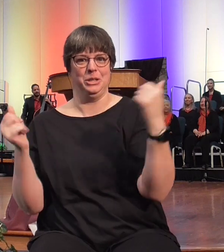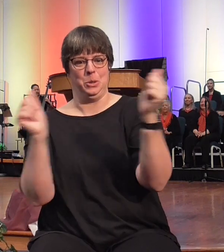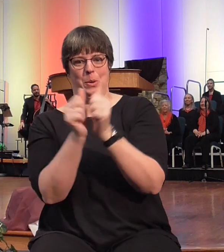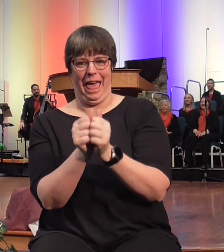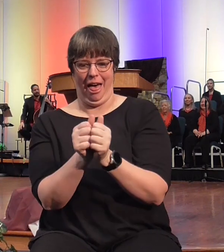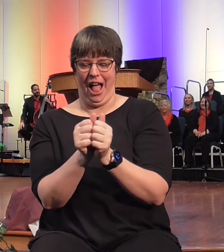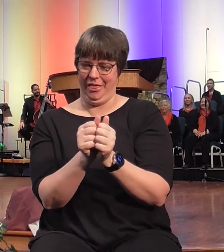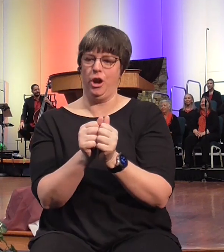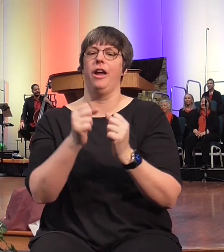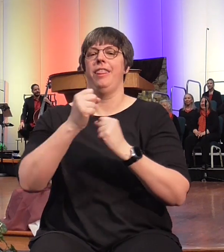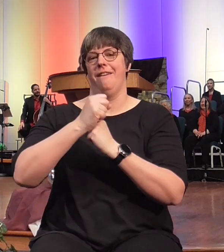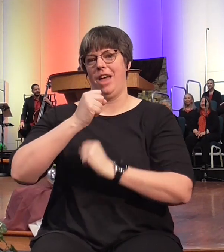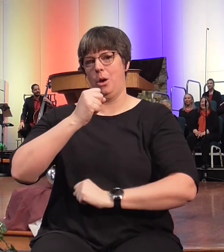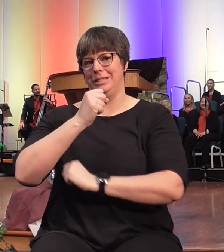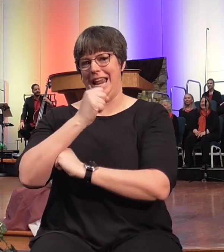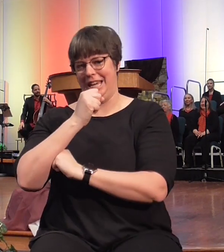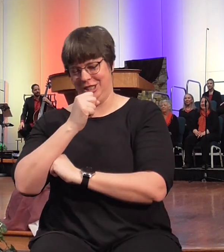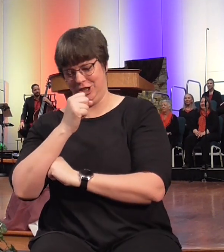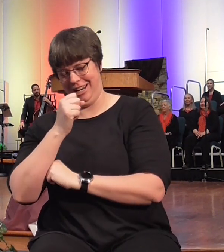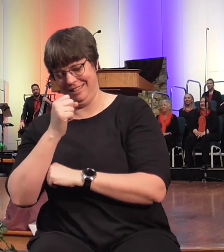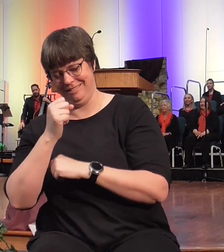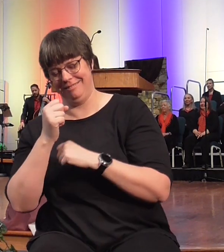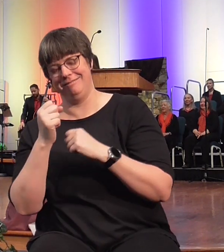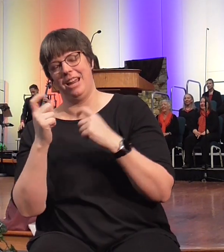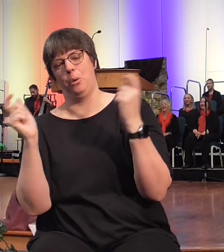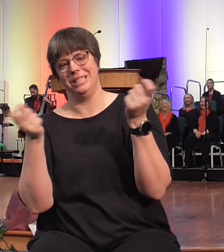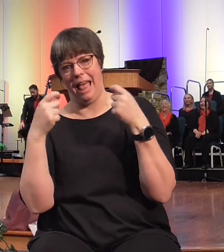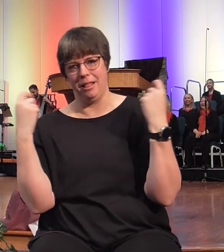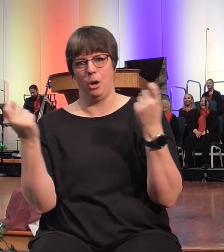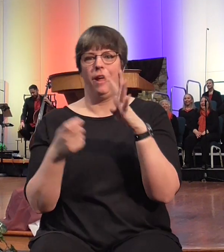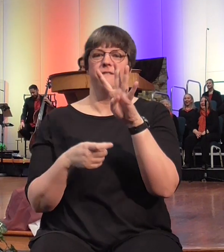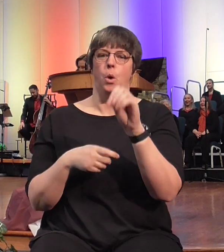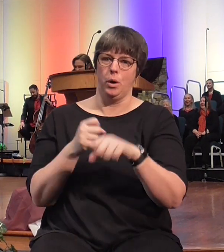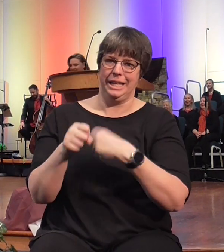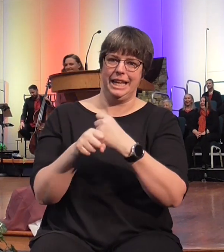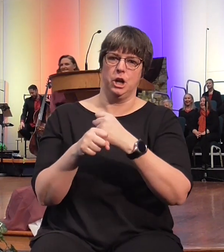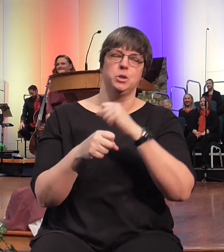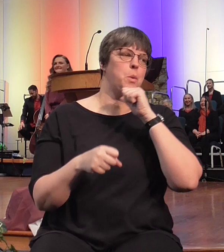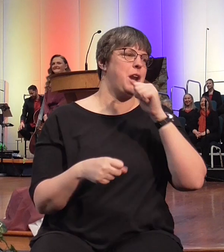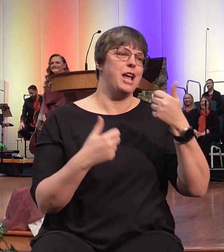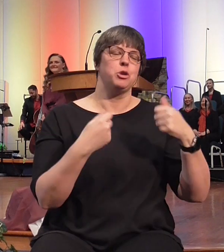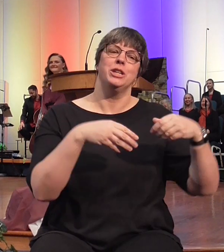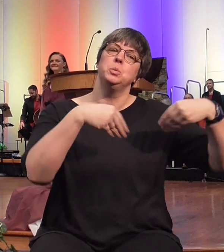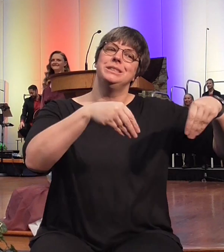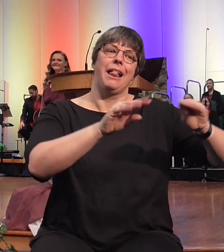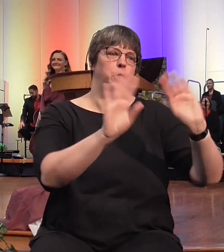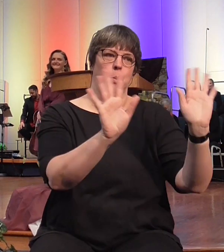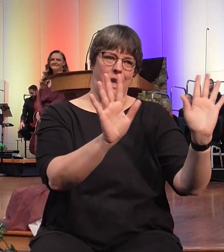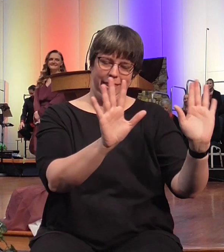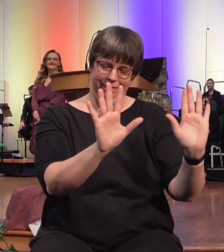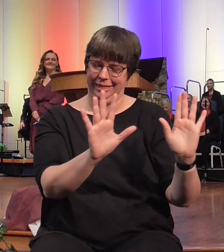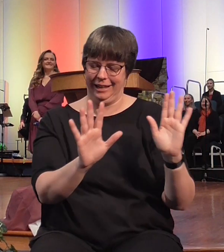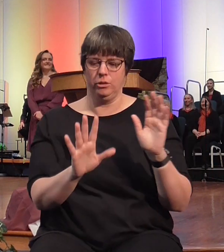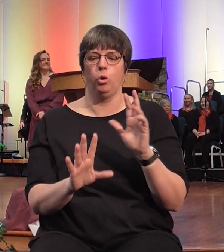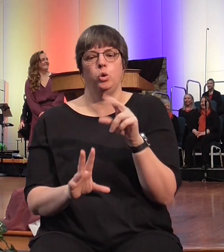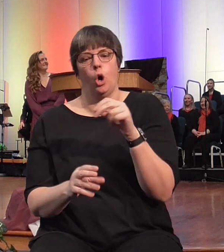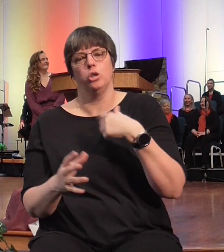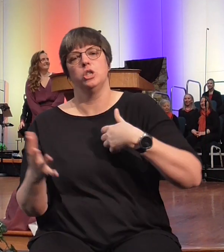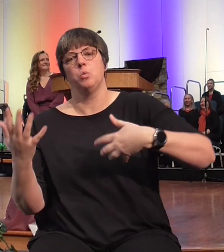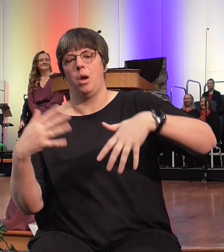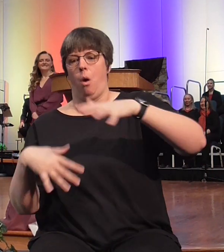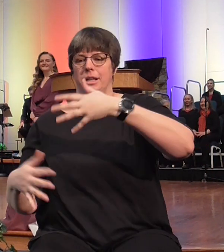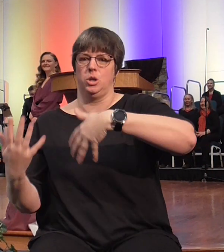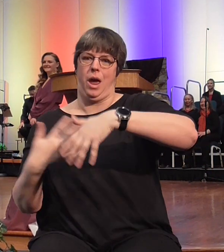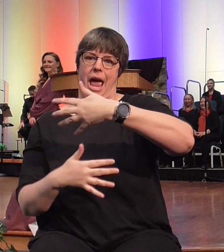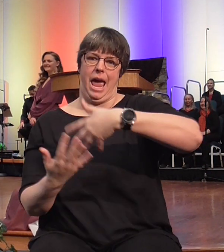its 40th year. We're not there to sell you a timeshare or anything. It's just to celebrate and have fun, hang out. We're so grateful to Mark and the